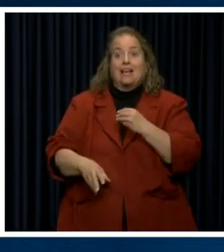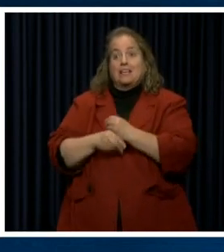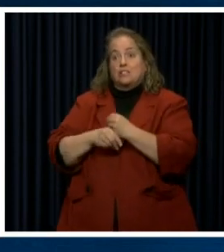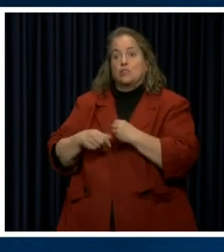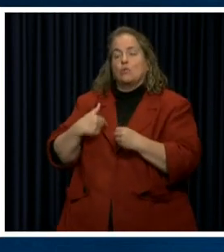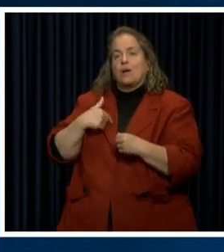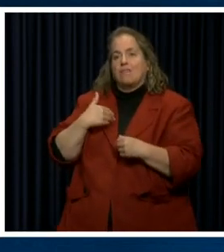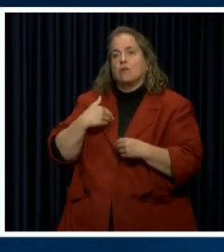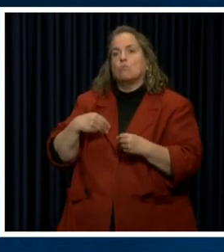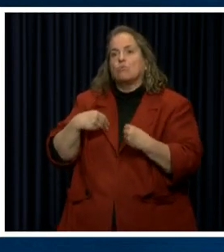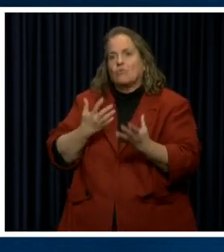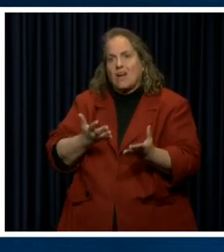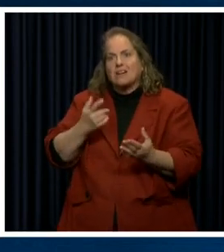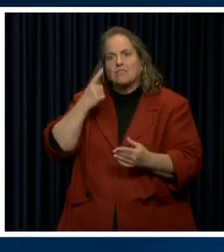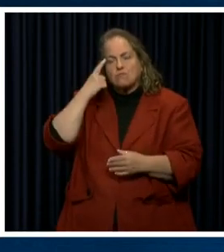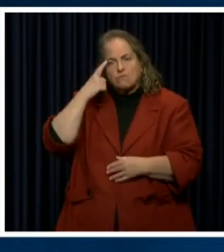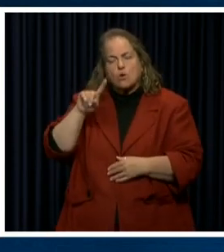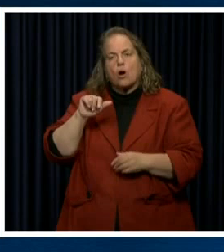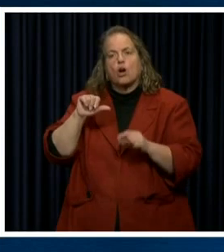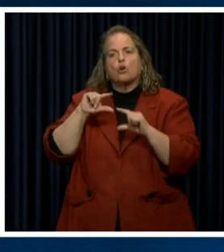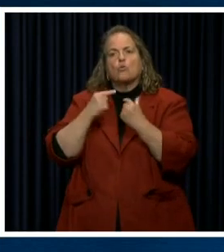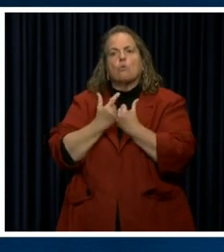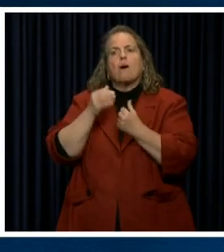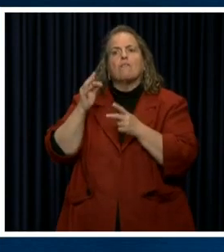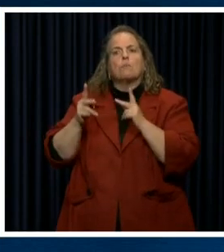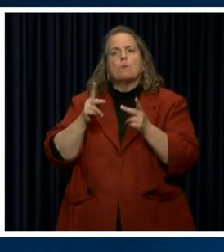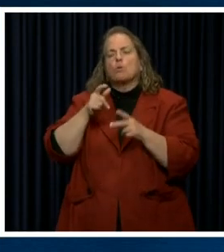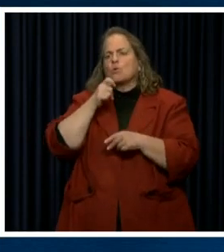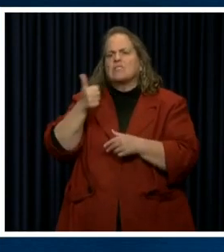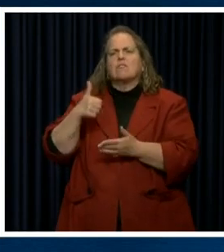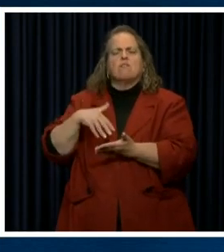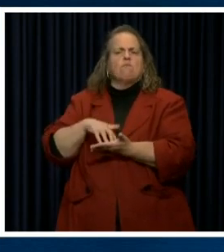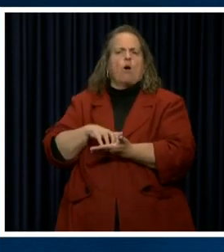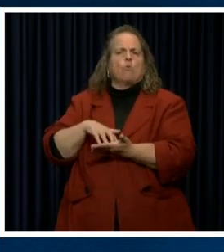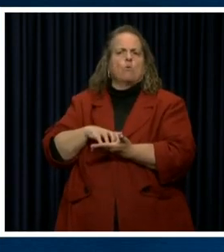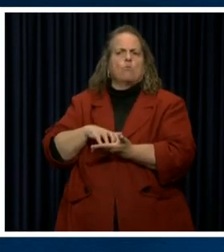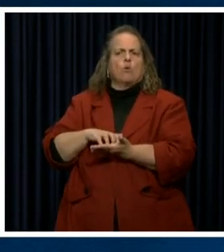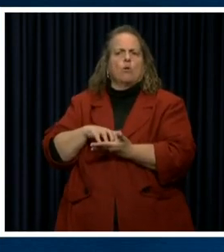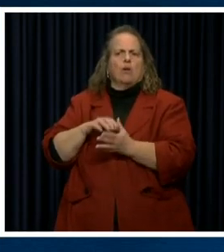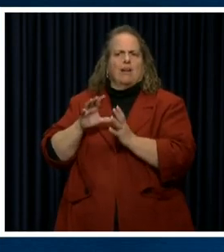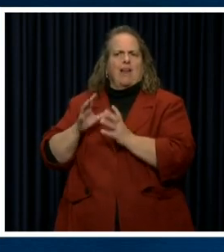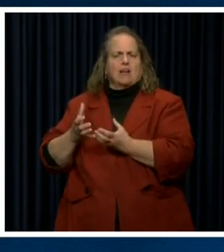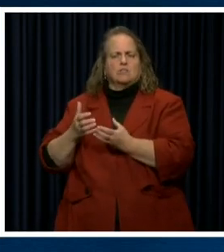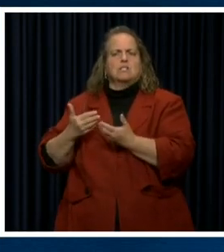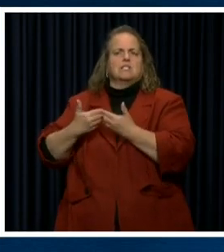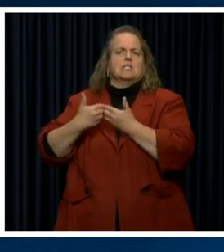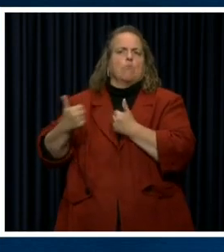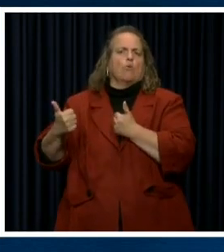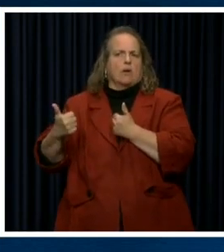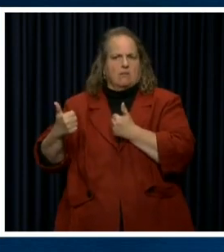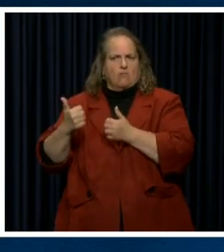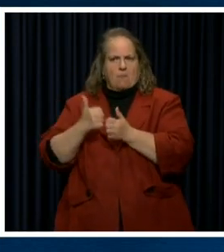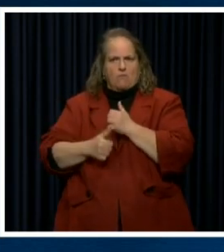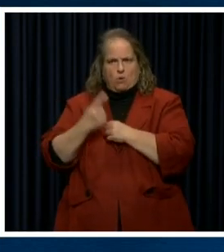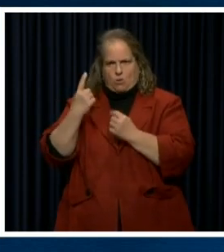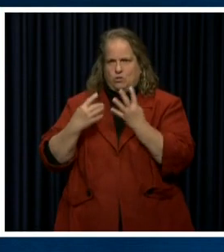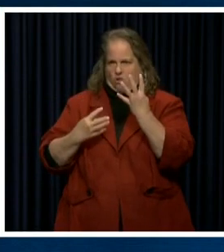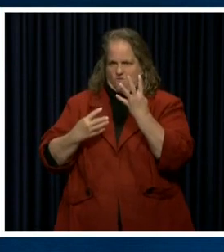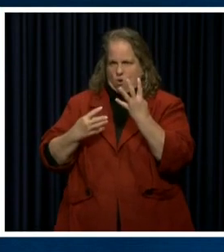have provided for a group of individuals who are in a vulnerable class to be housed separately from everybody